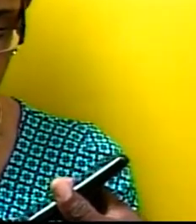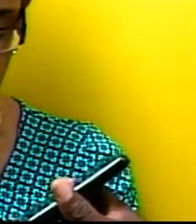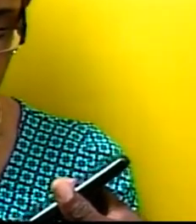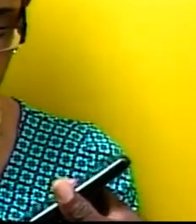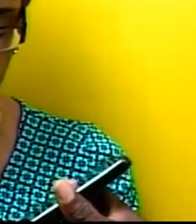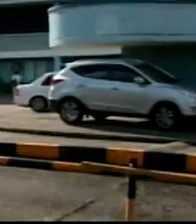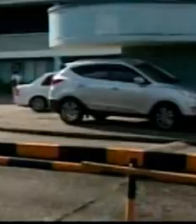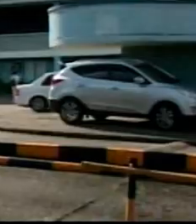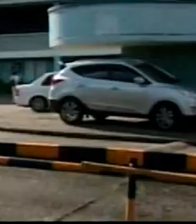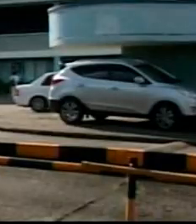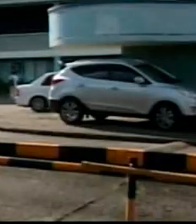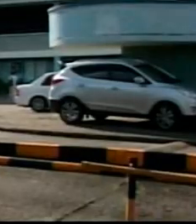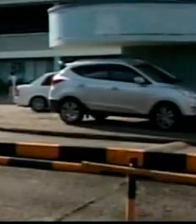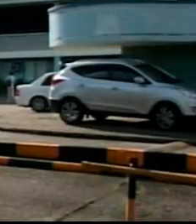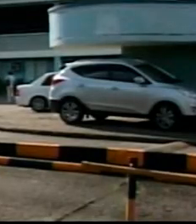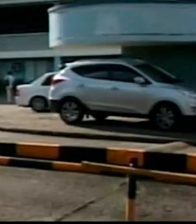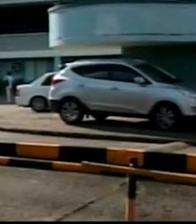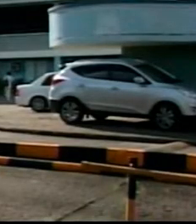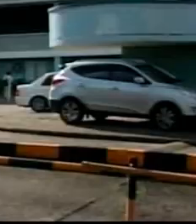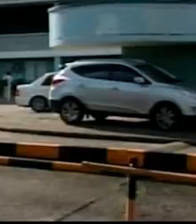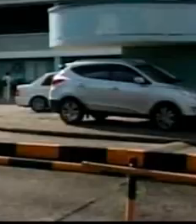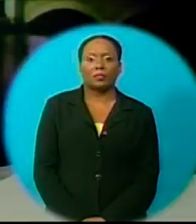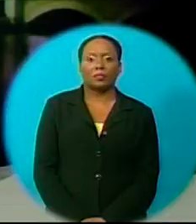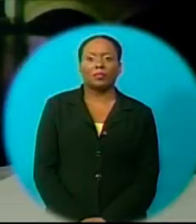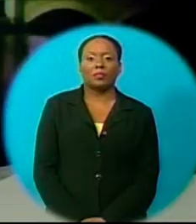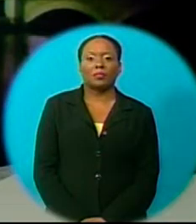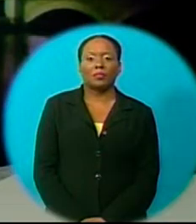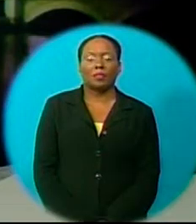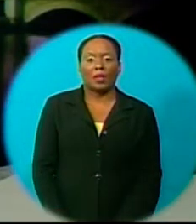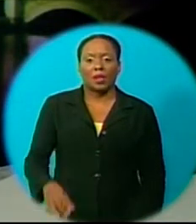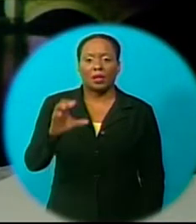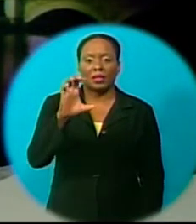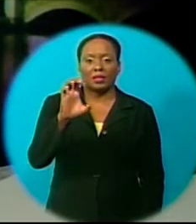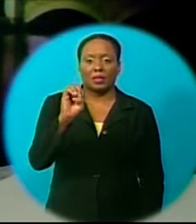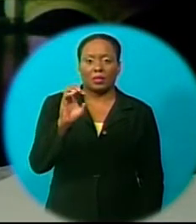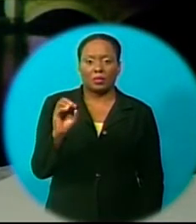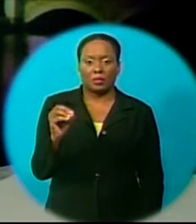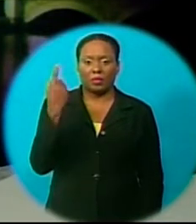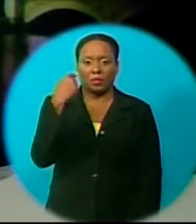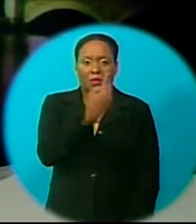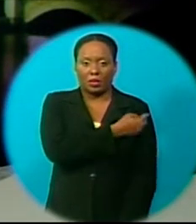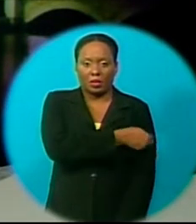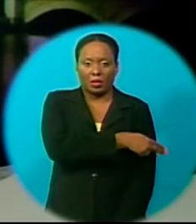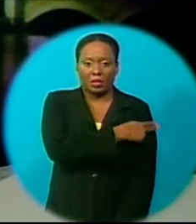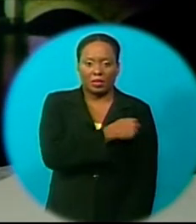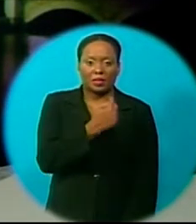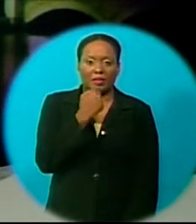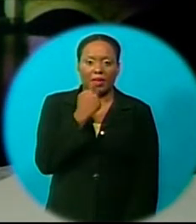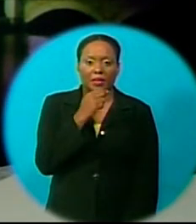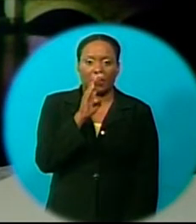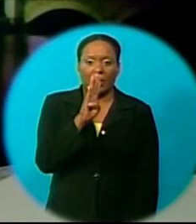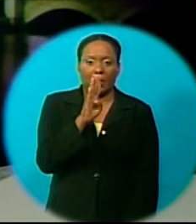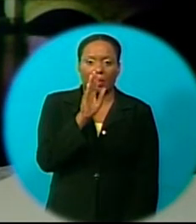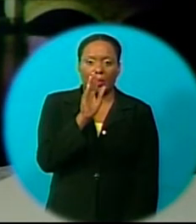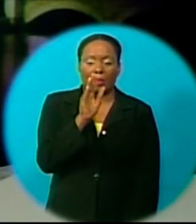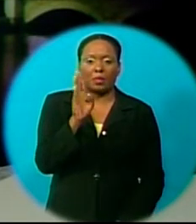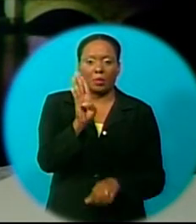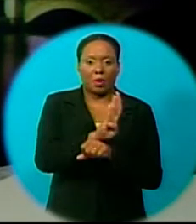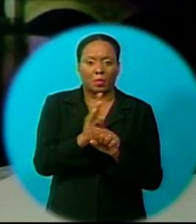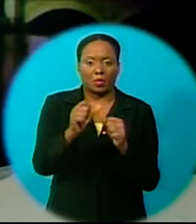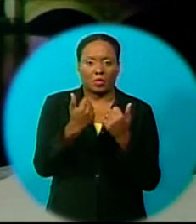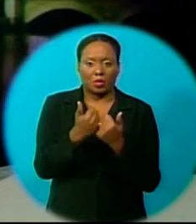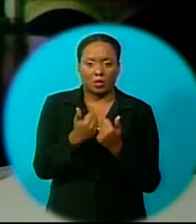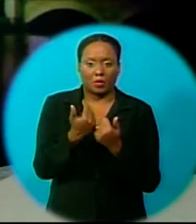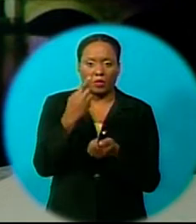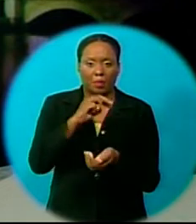established immediately. Shane Seeley, CBC News. Thanks, Shane. Well, in response, Chief Executive Officer of the QEH, Dr.